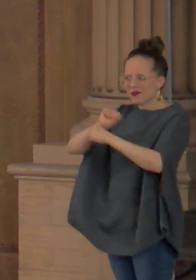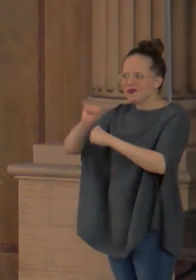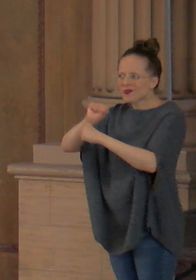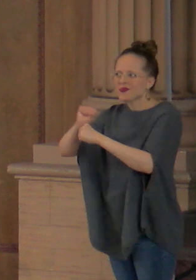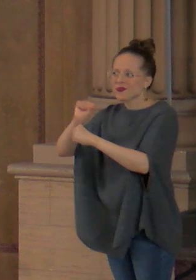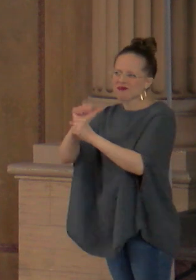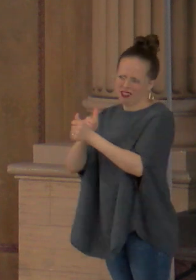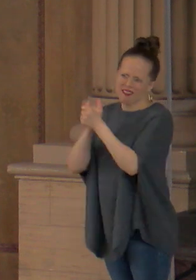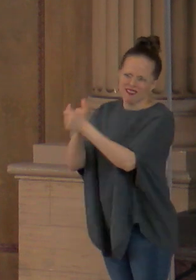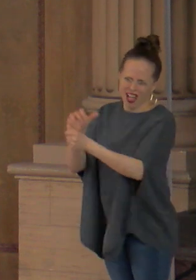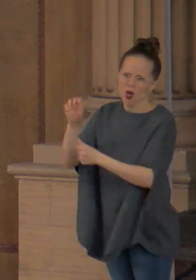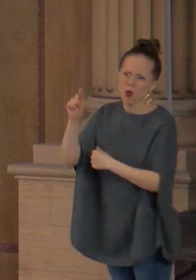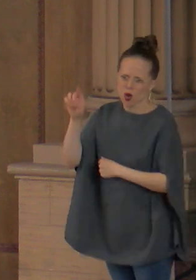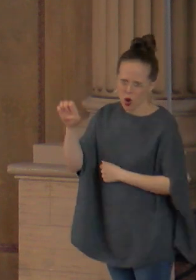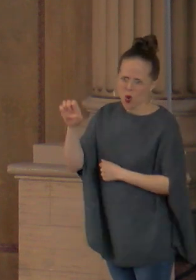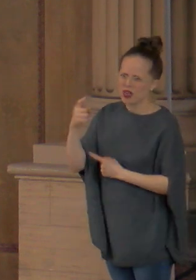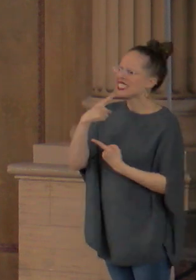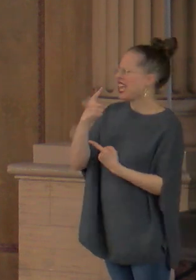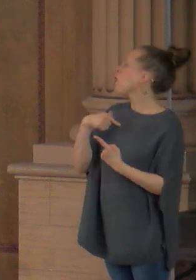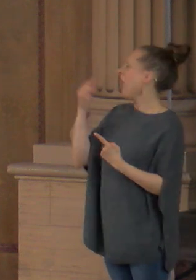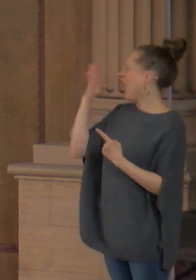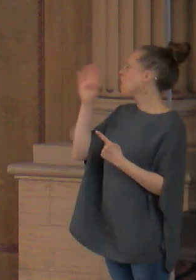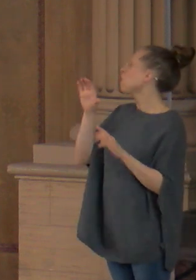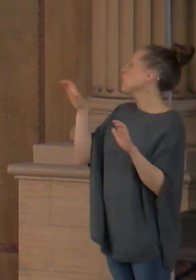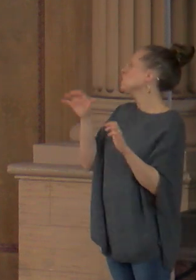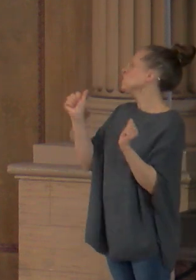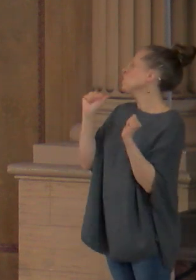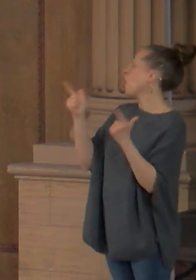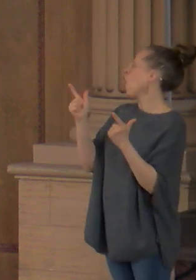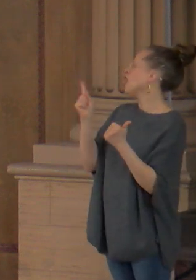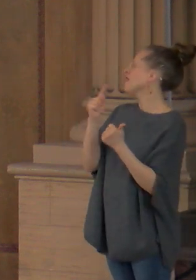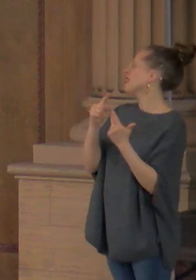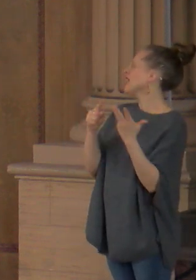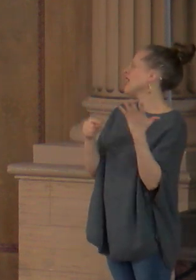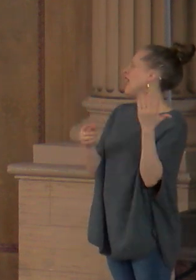It's by saying all these things we will do and then really doing them from here on out.